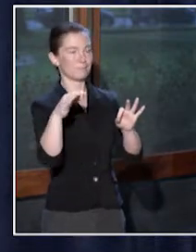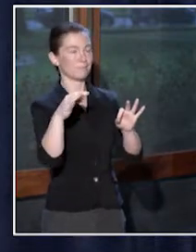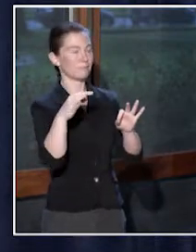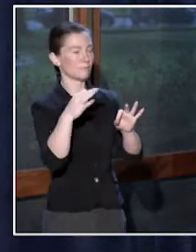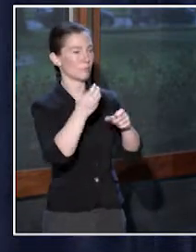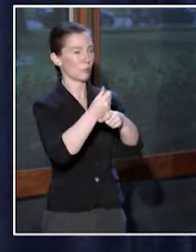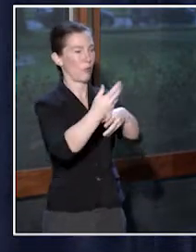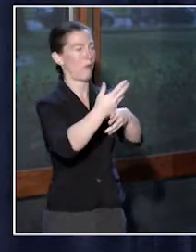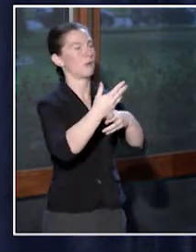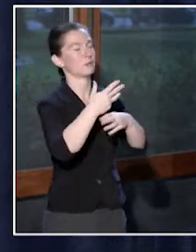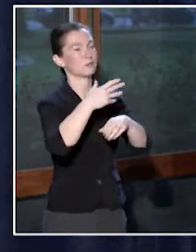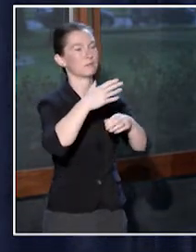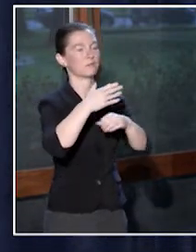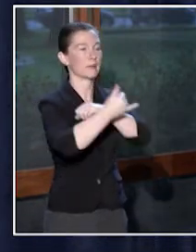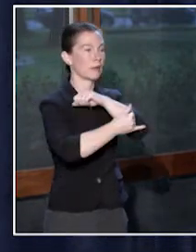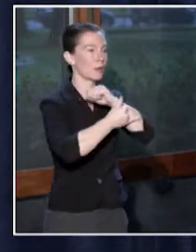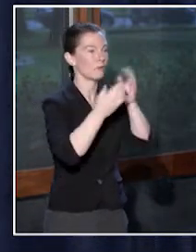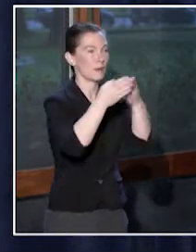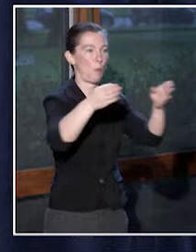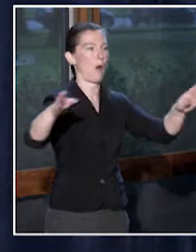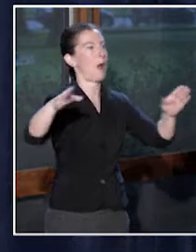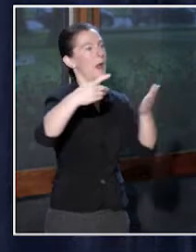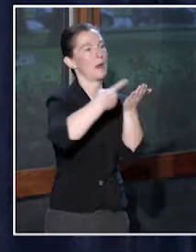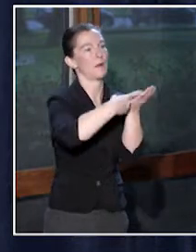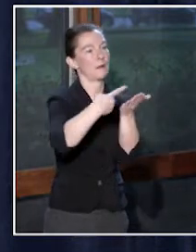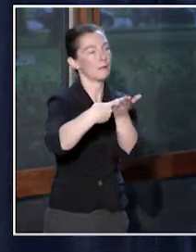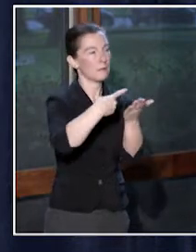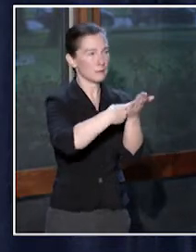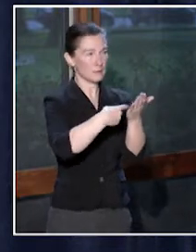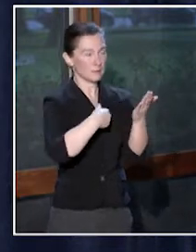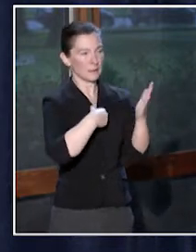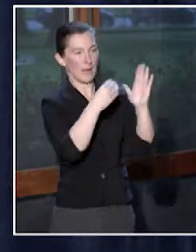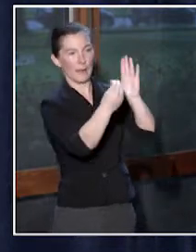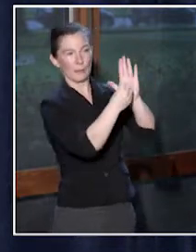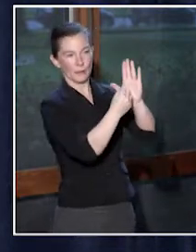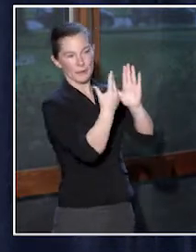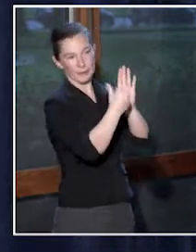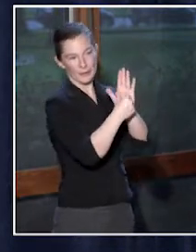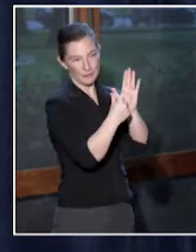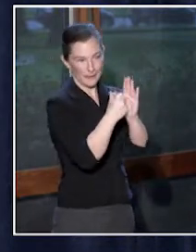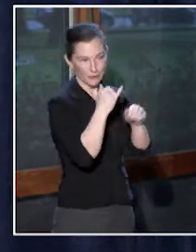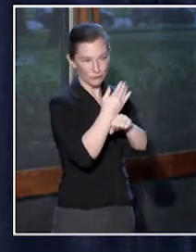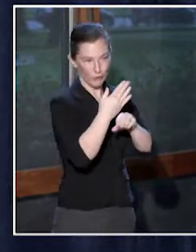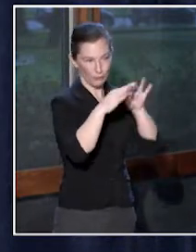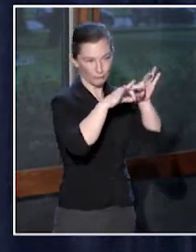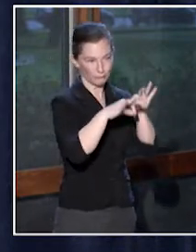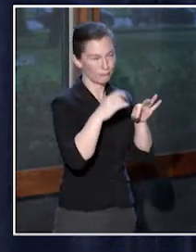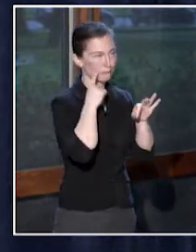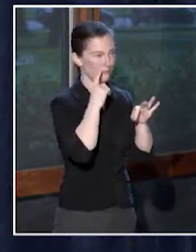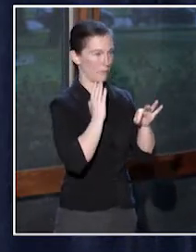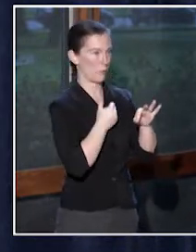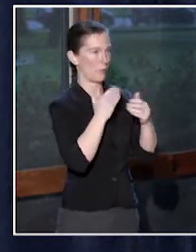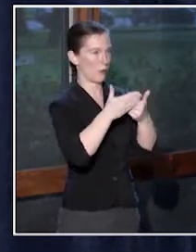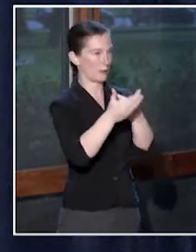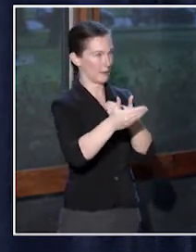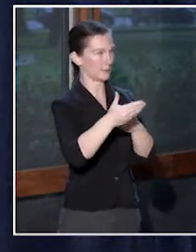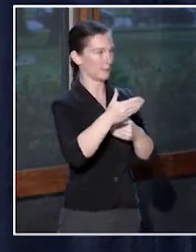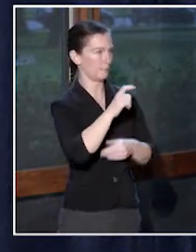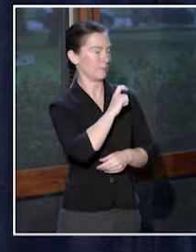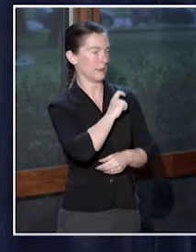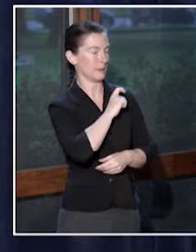that I put in a three-ish page long job description for the next police chief. What I